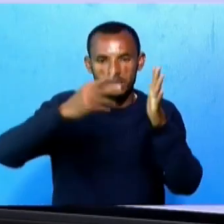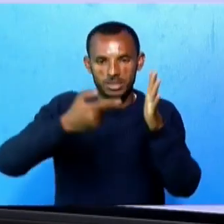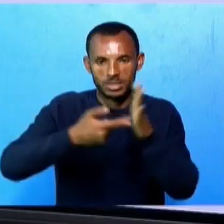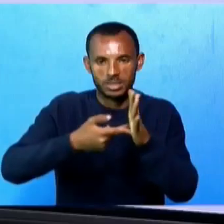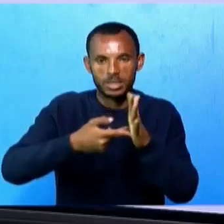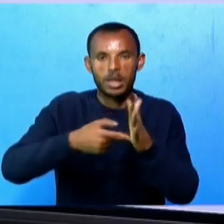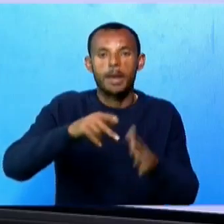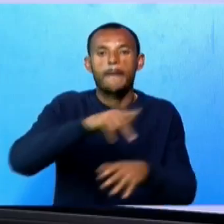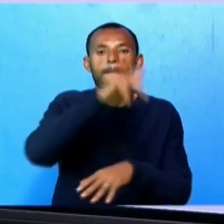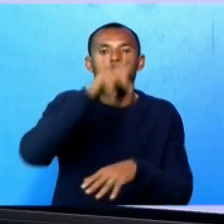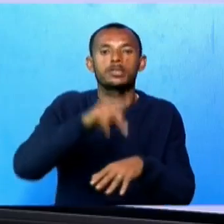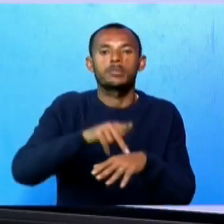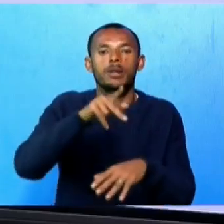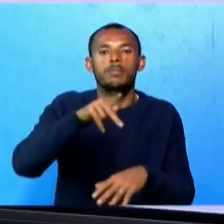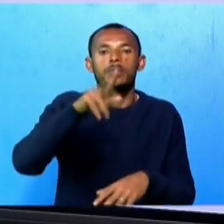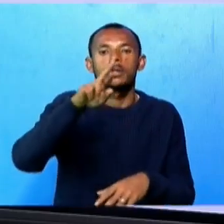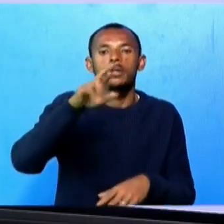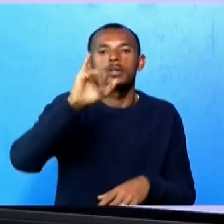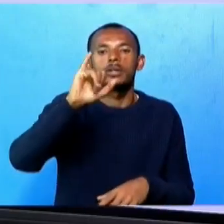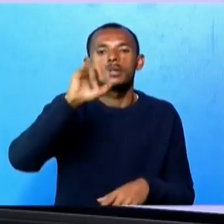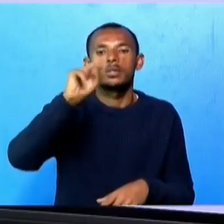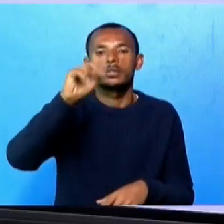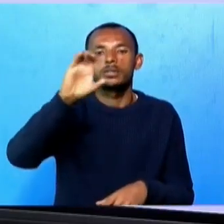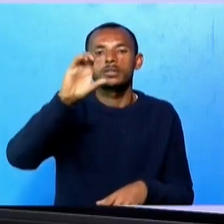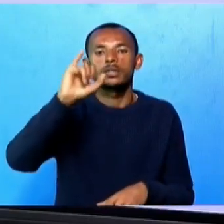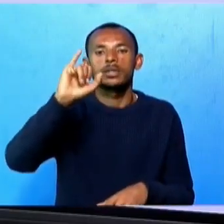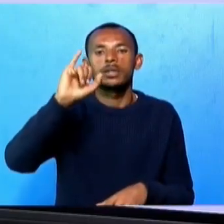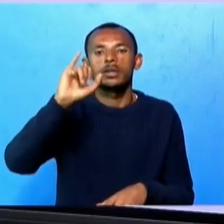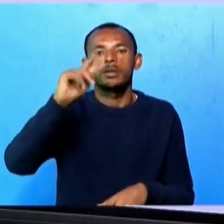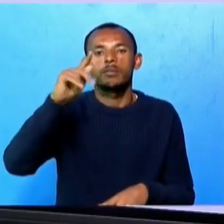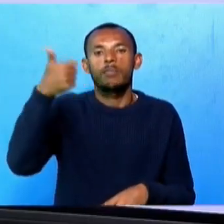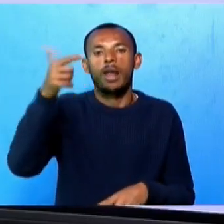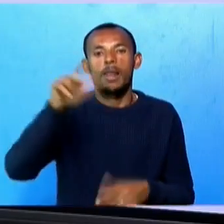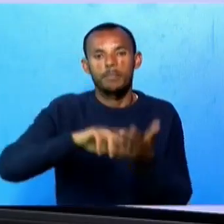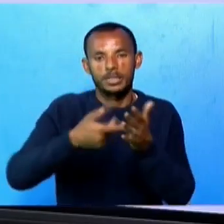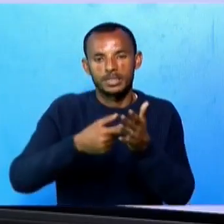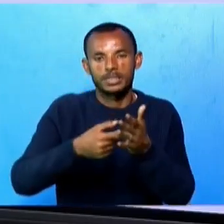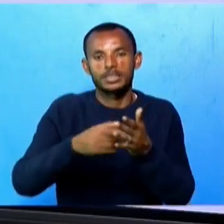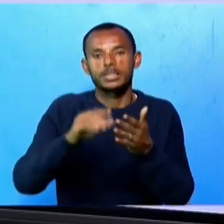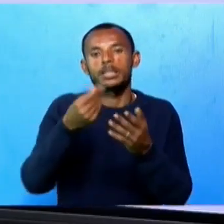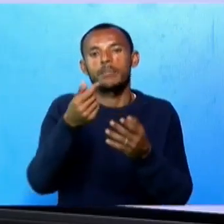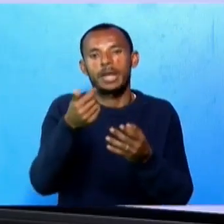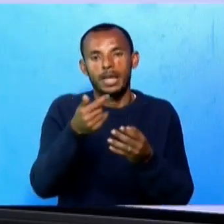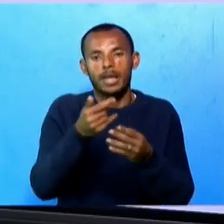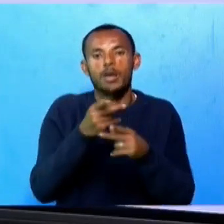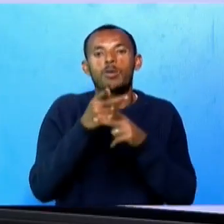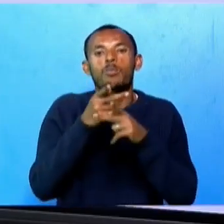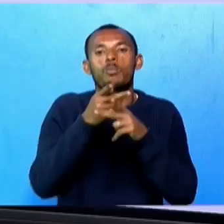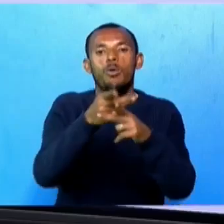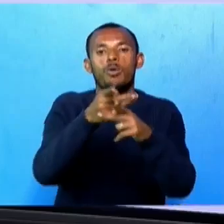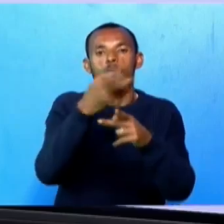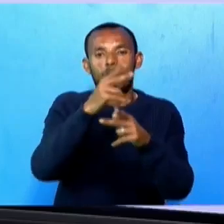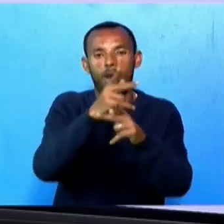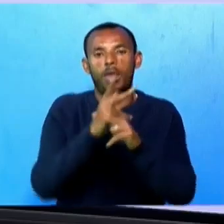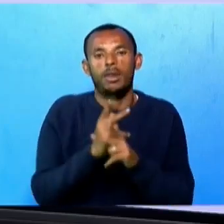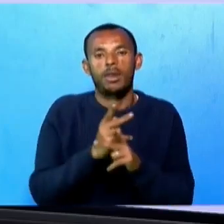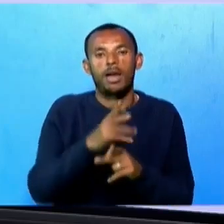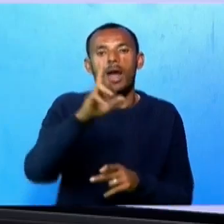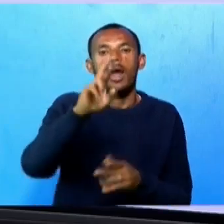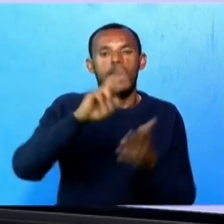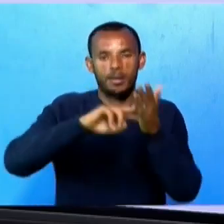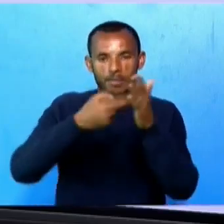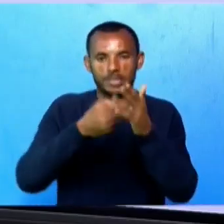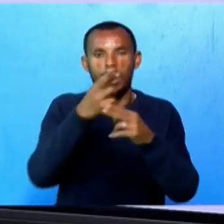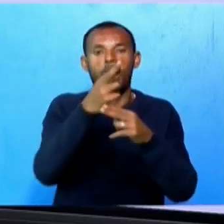the principal, the money borrowed or loaned, right? And R refers to